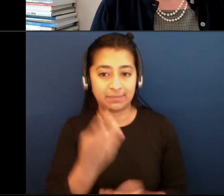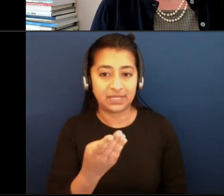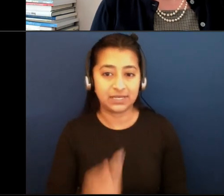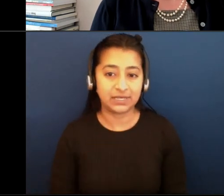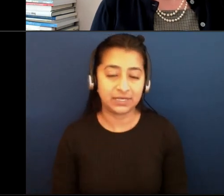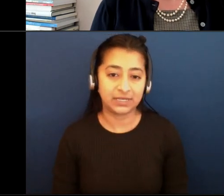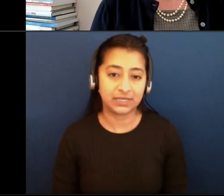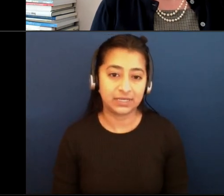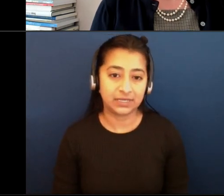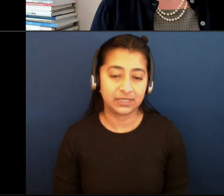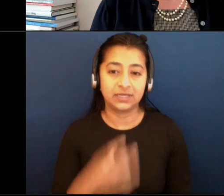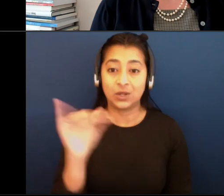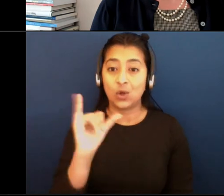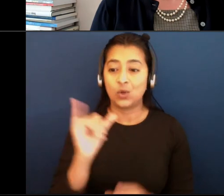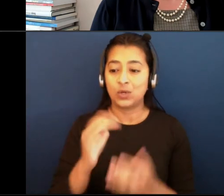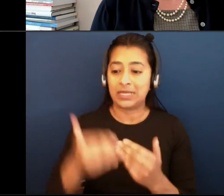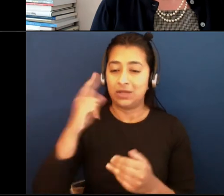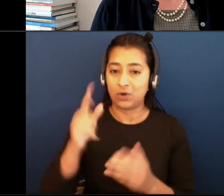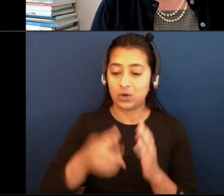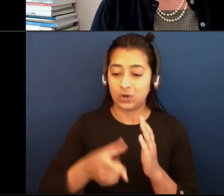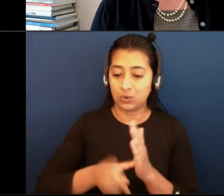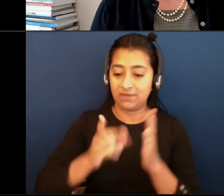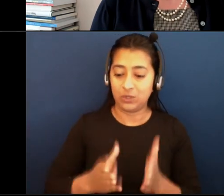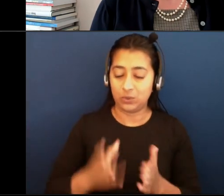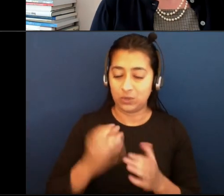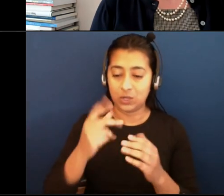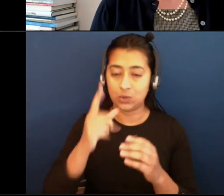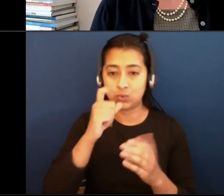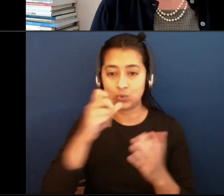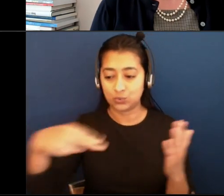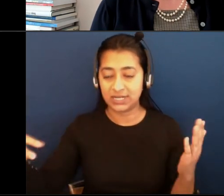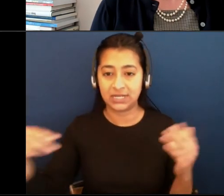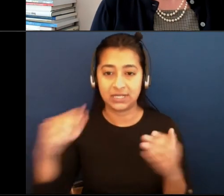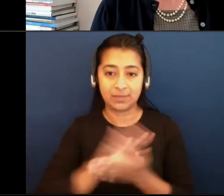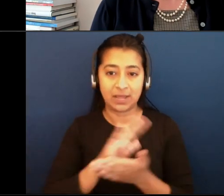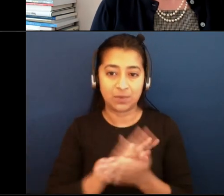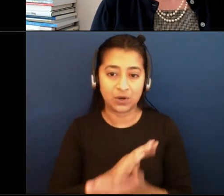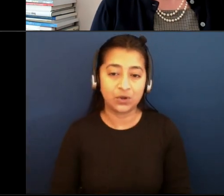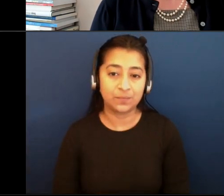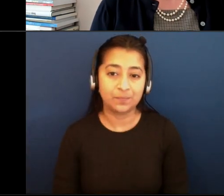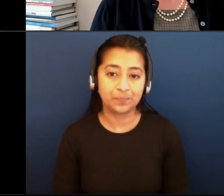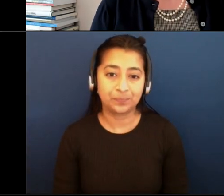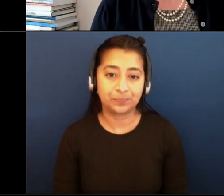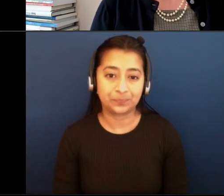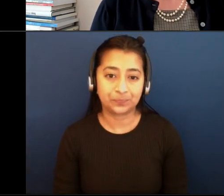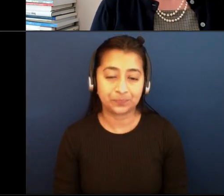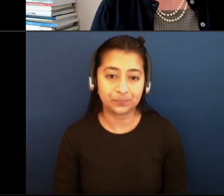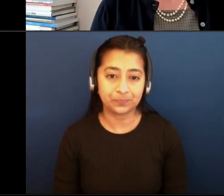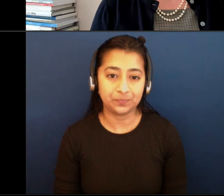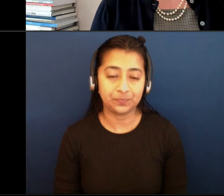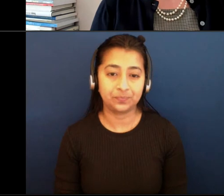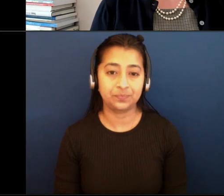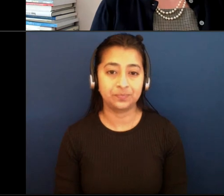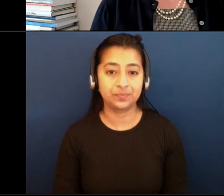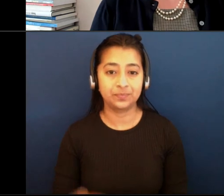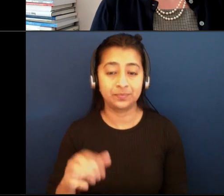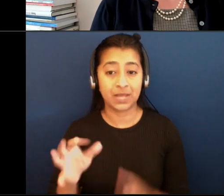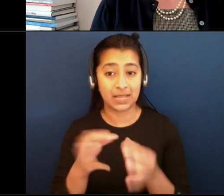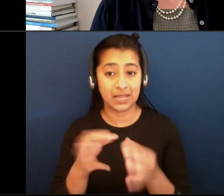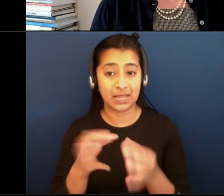and also easier on the reviewers and the readers of the paper along the way. The language website contains a lot